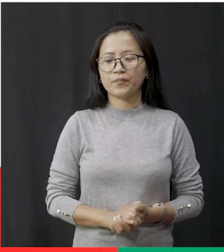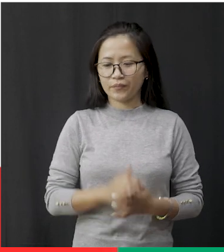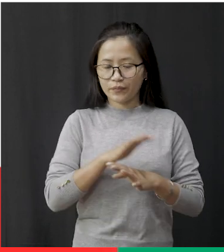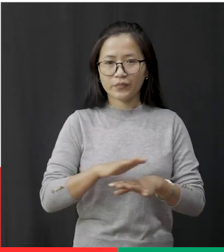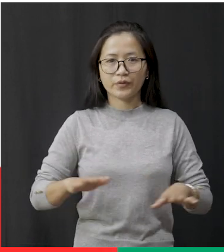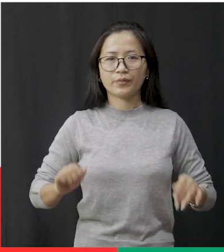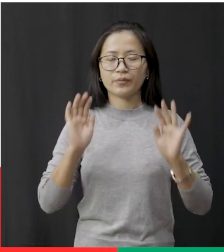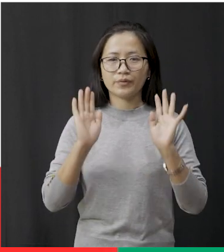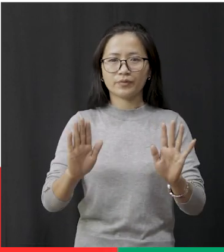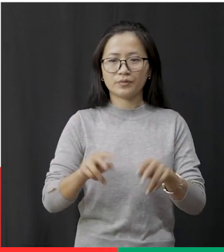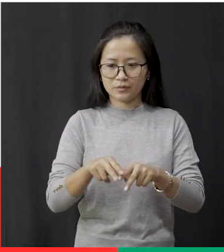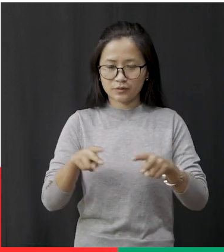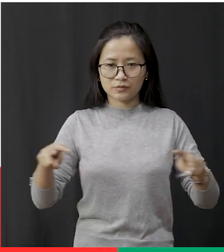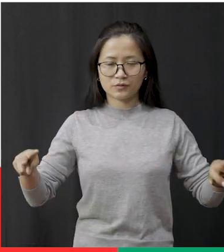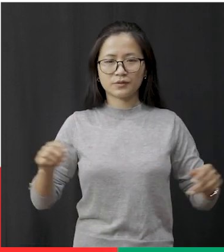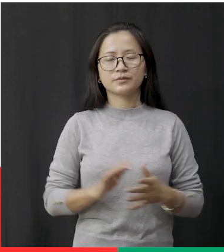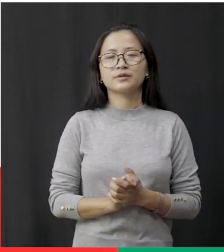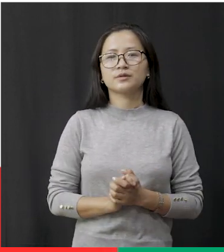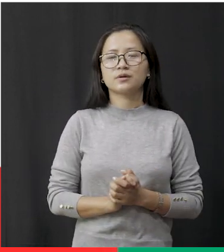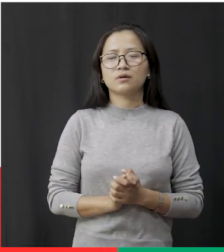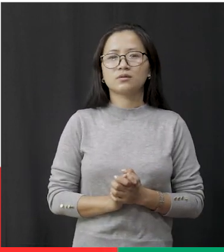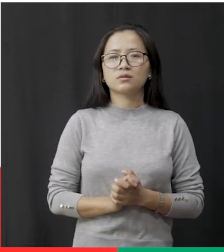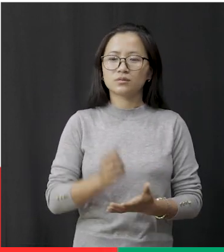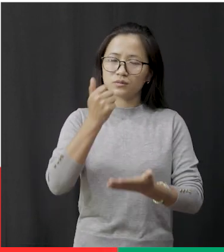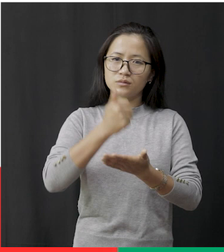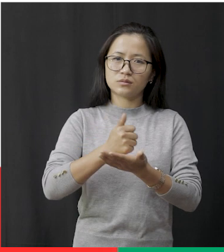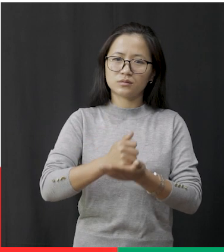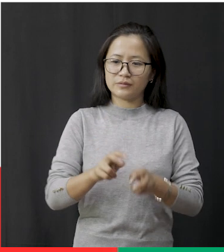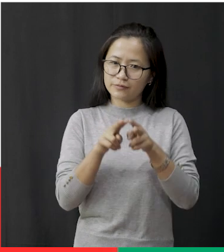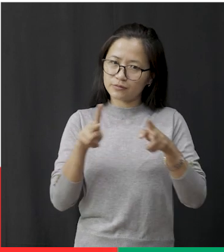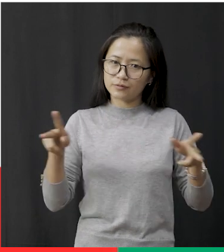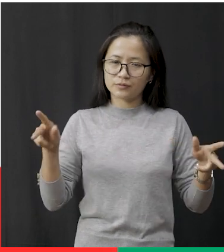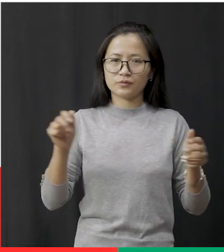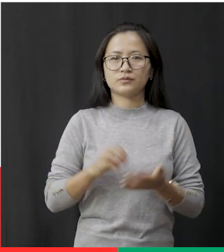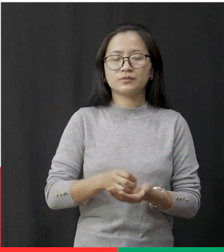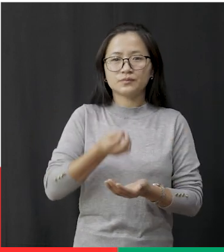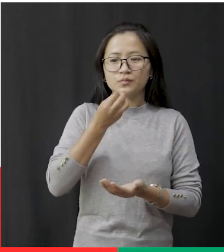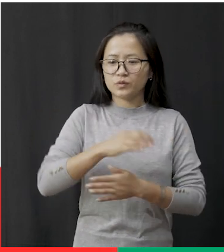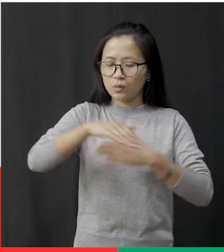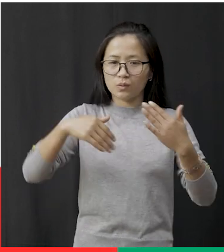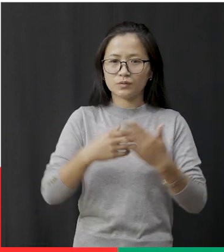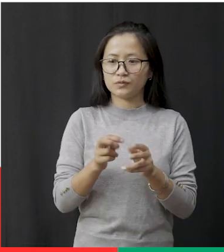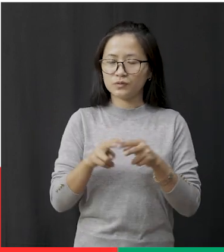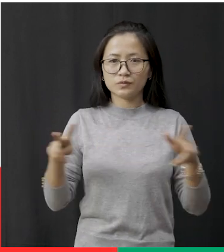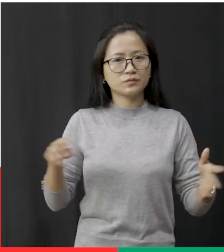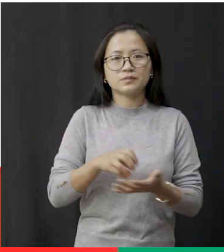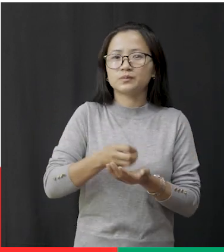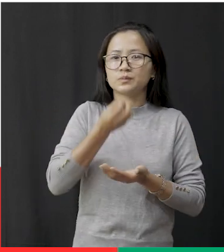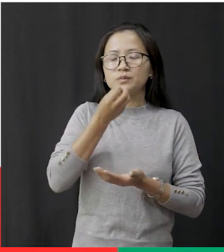students, we have different types of food and we should eat different types of food because from all different types of